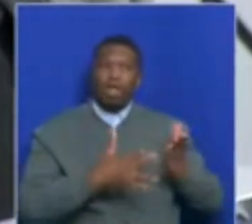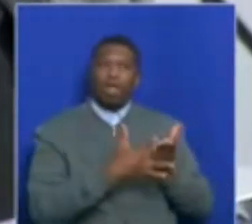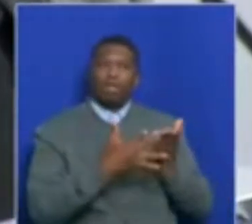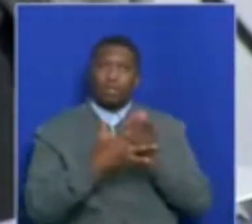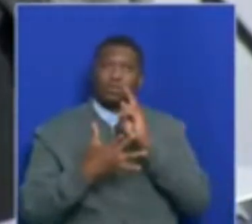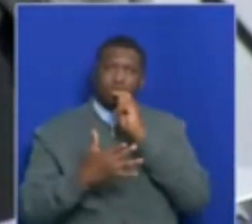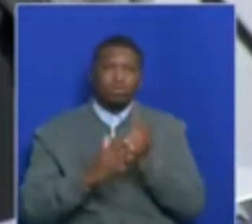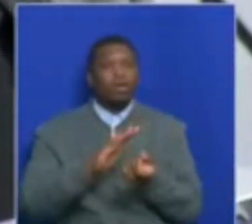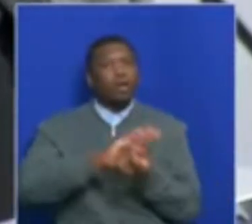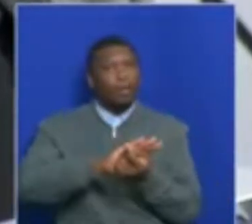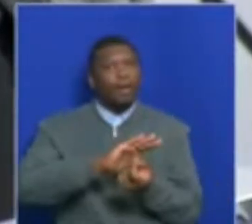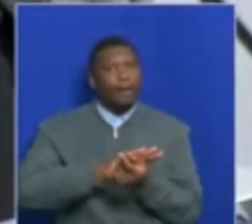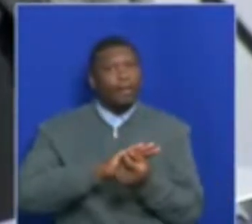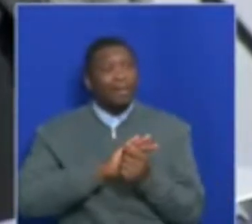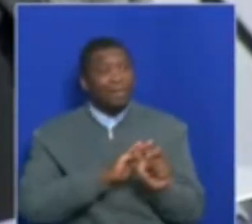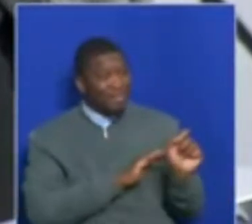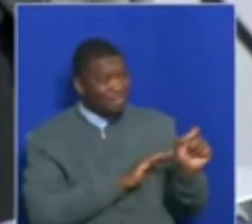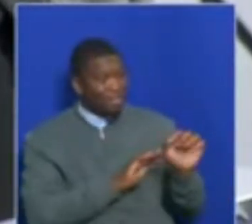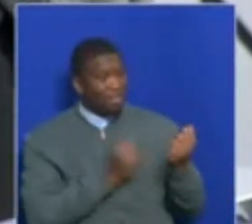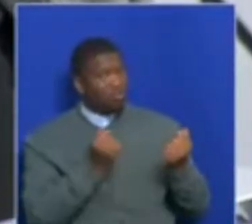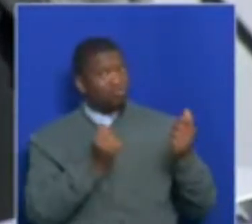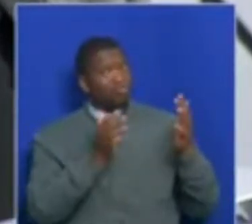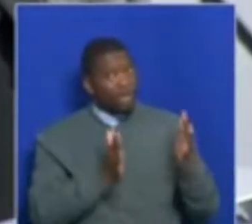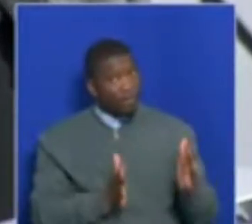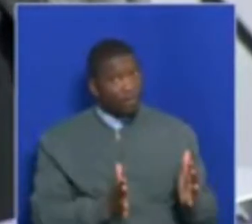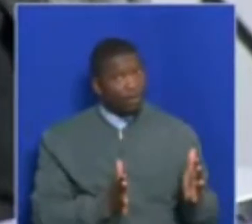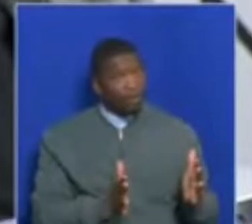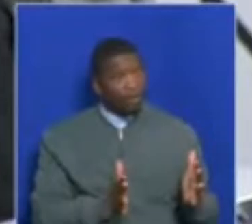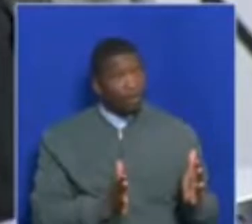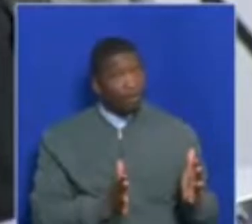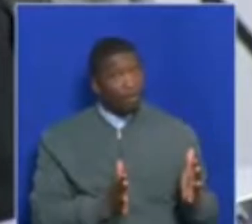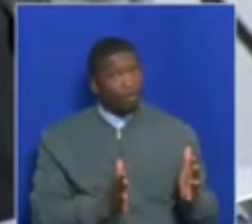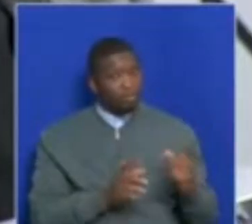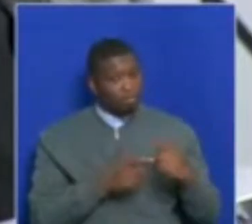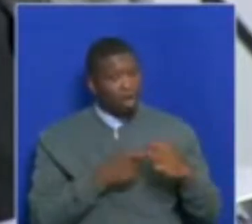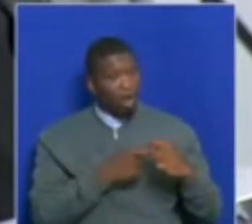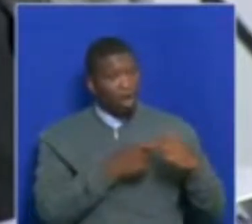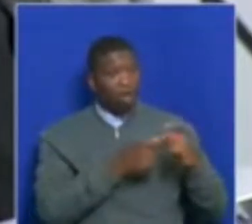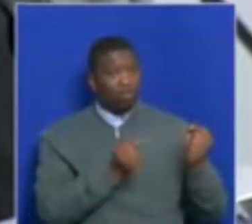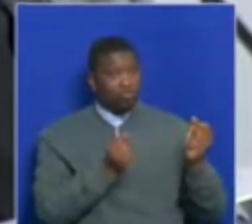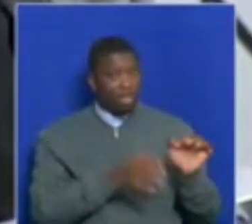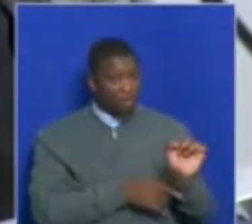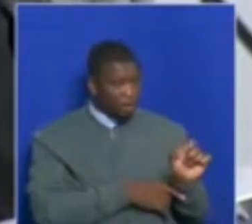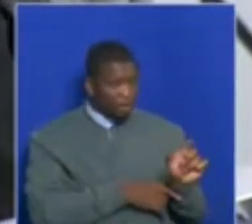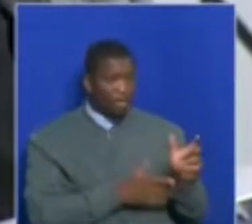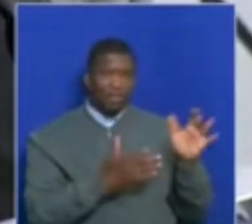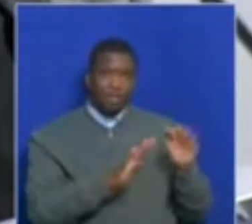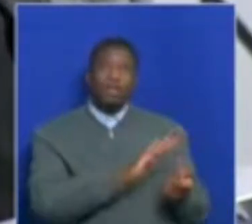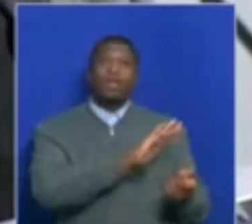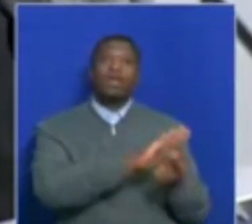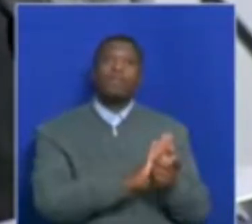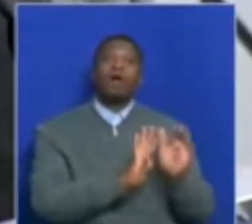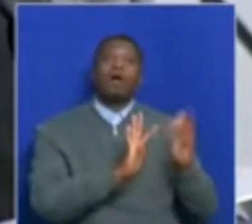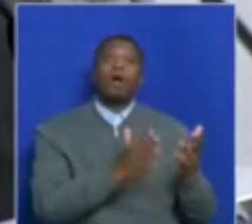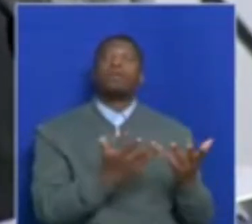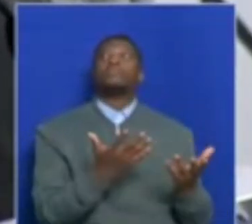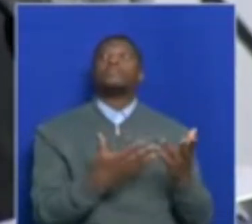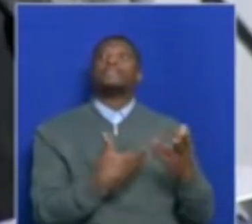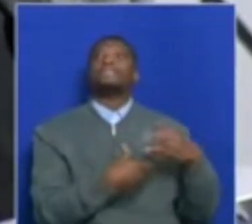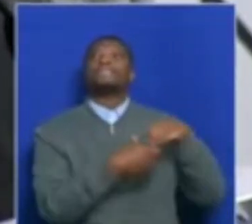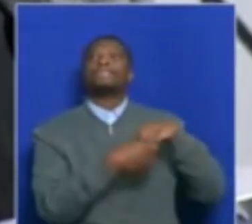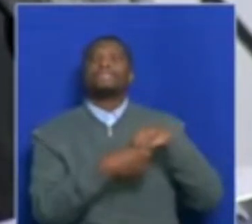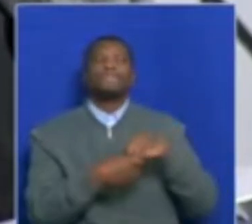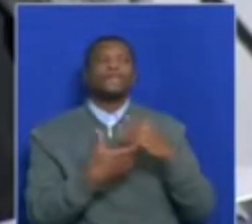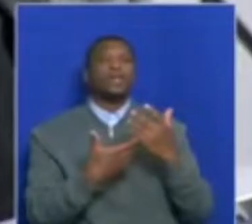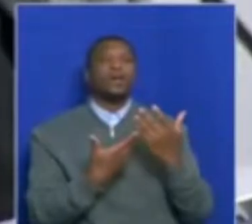drivers who due to the taxi turf war, the tow truck turf war and